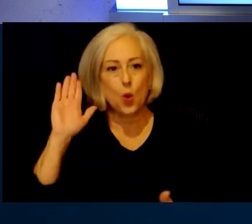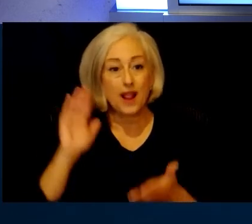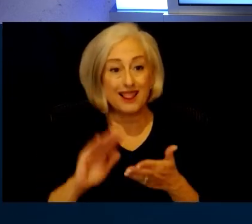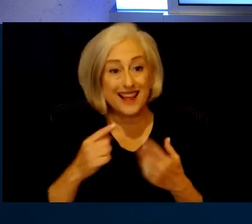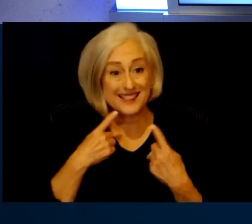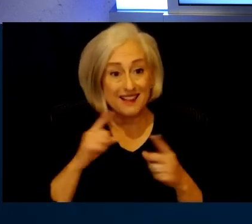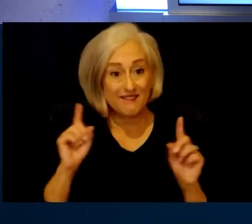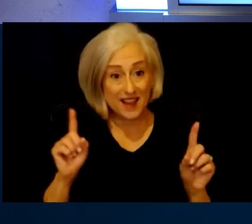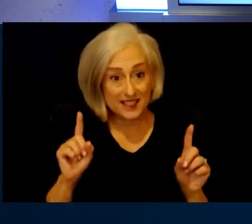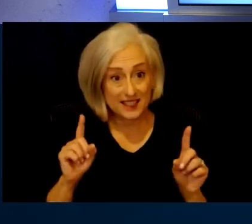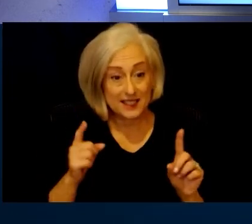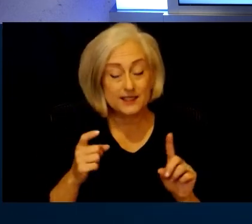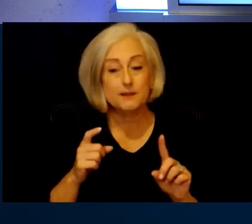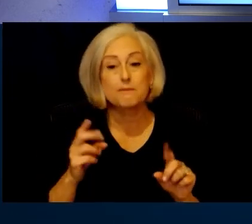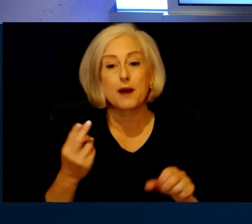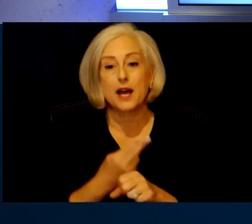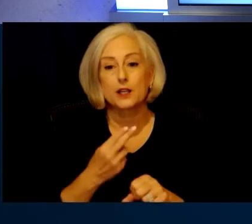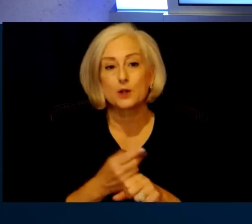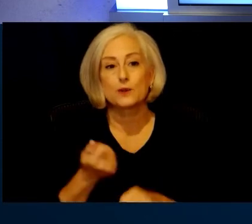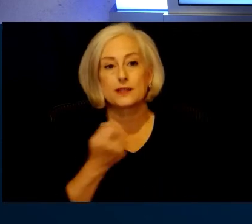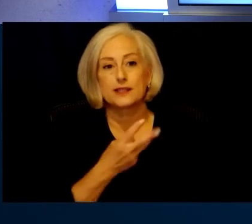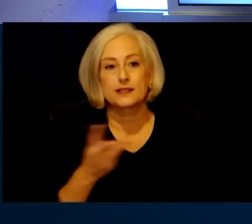by taking multiple boosters?